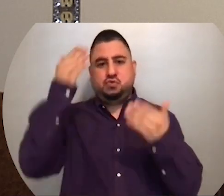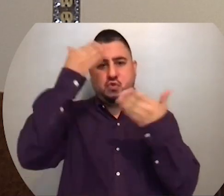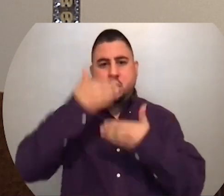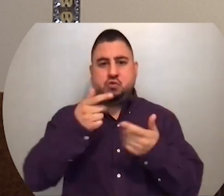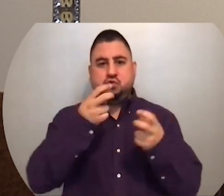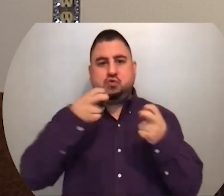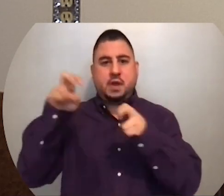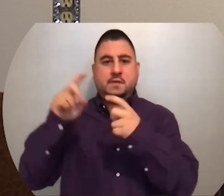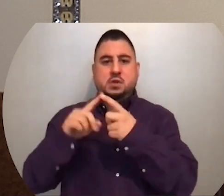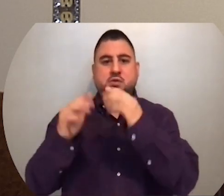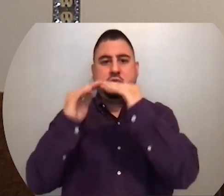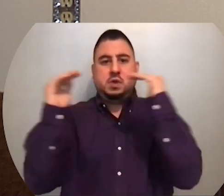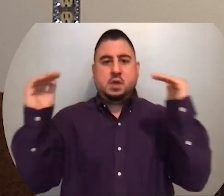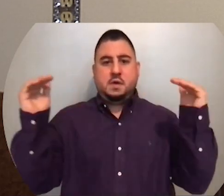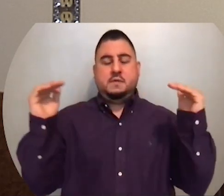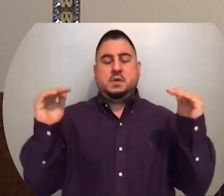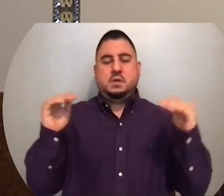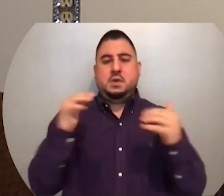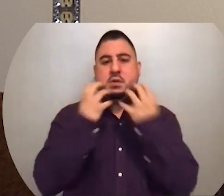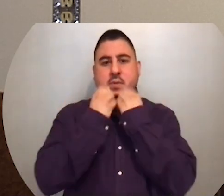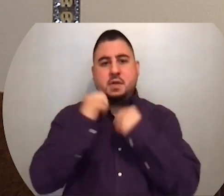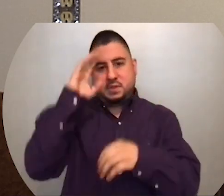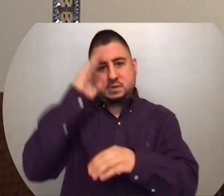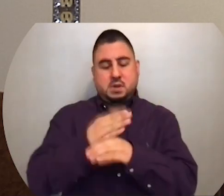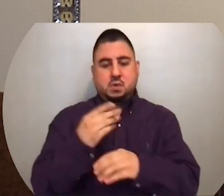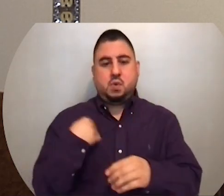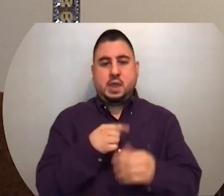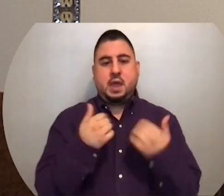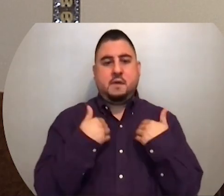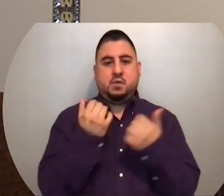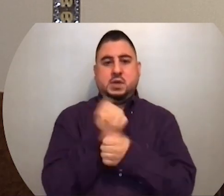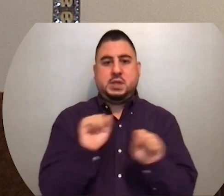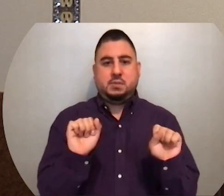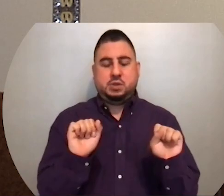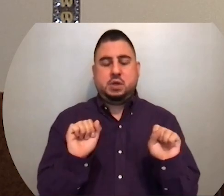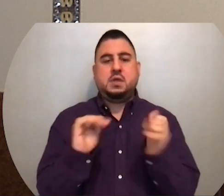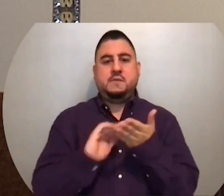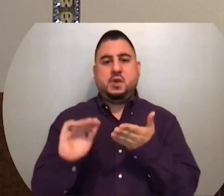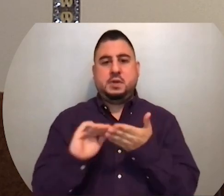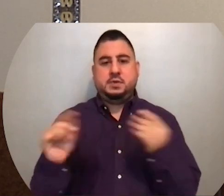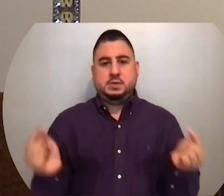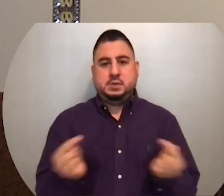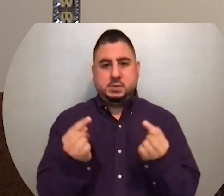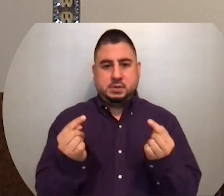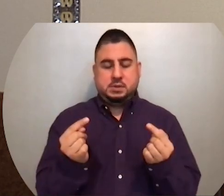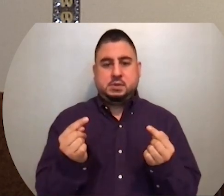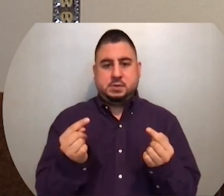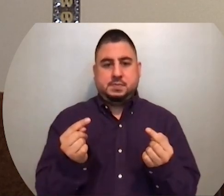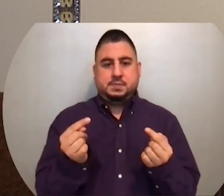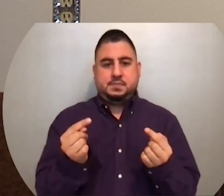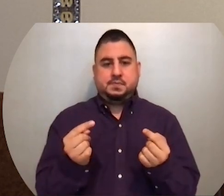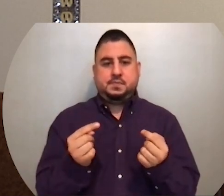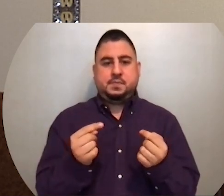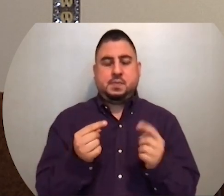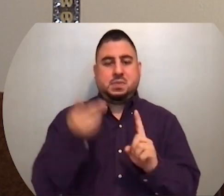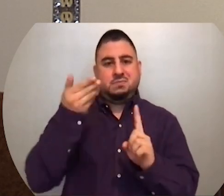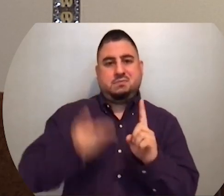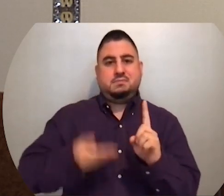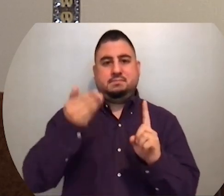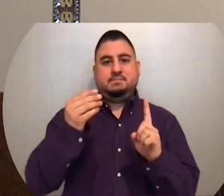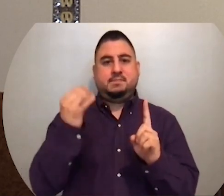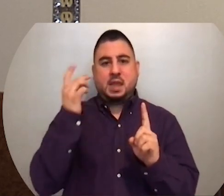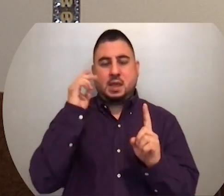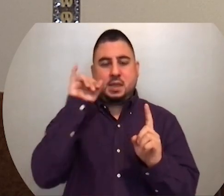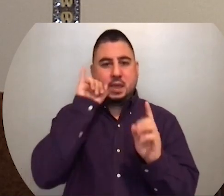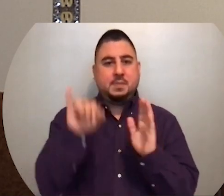to the kingdom of his beloved Son, in whom we have redemption, the forgiveness of sin. He is the image of the